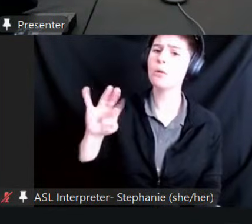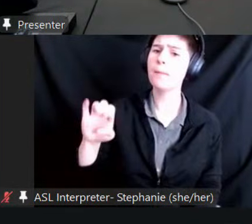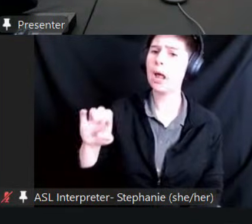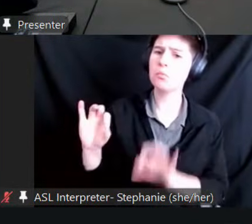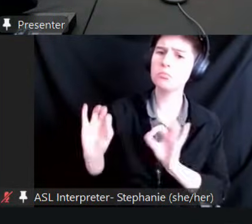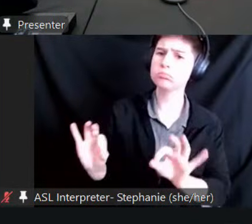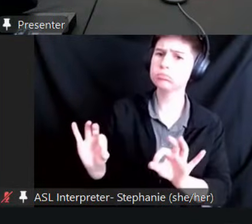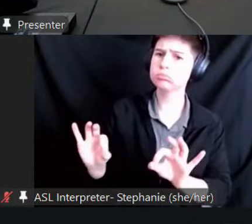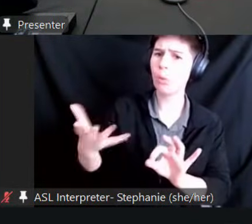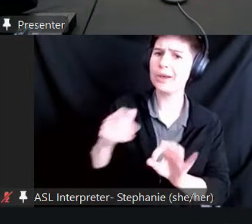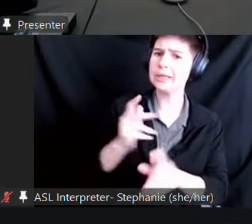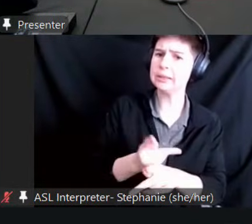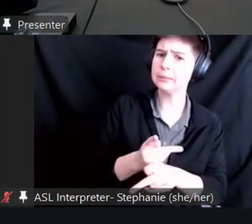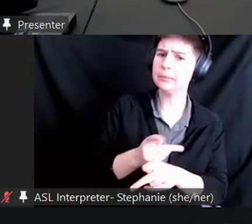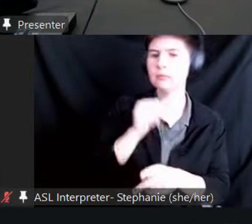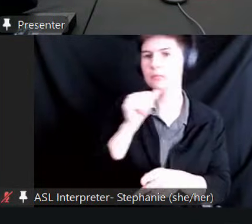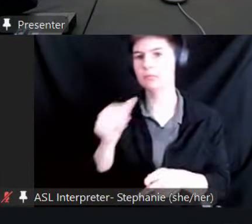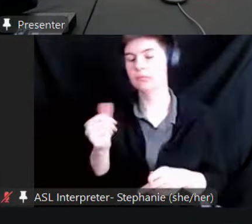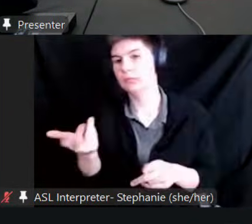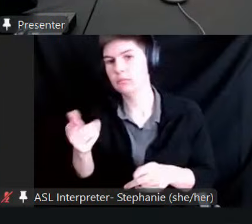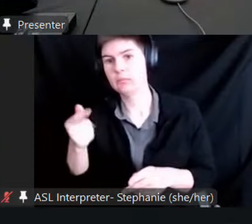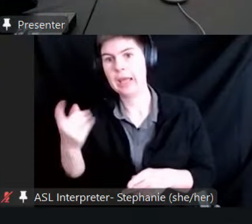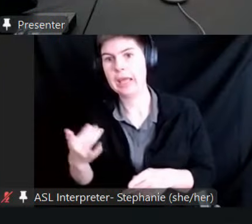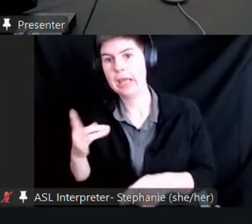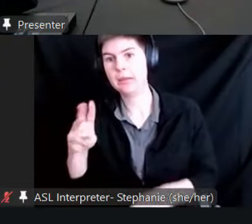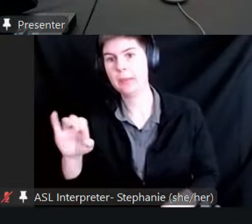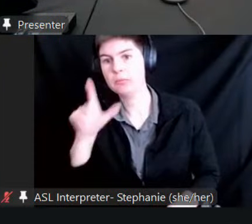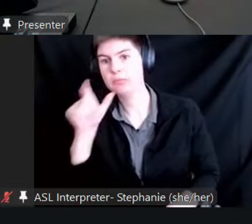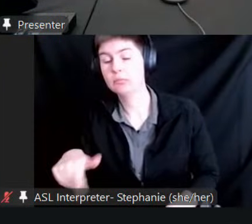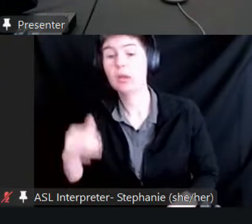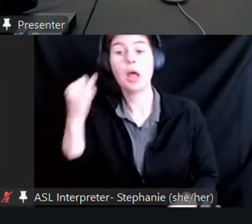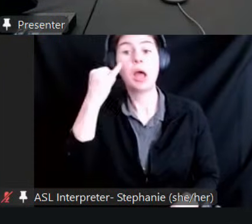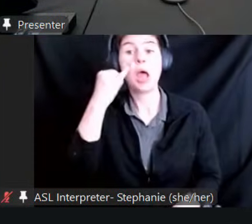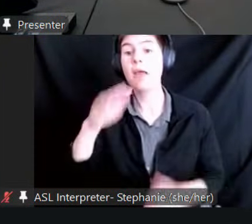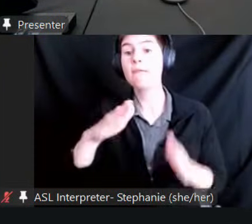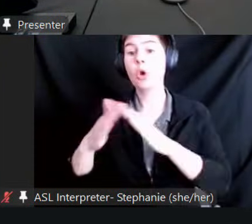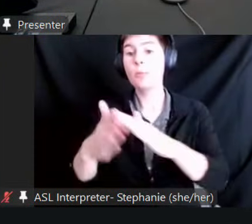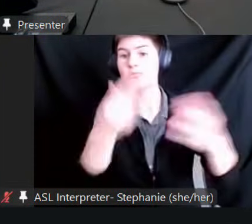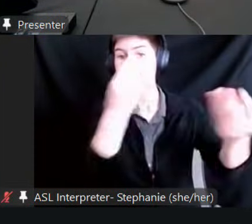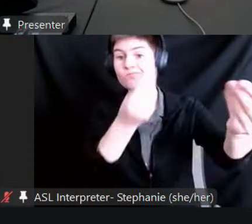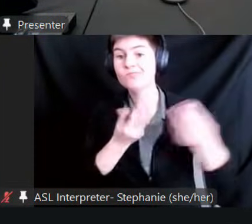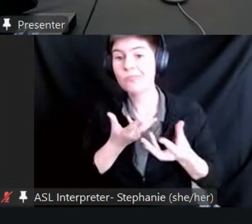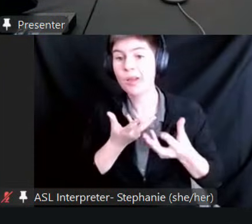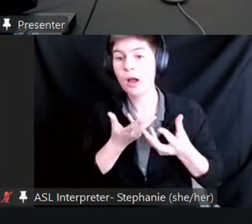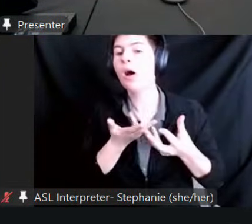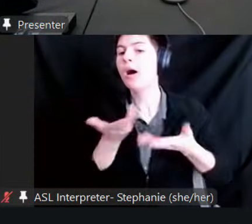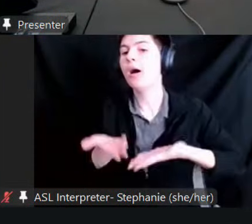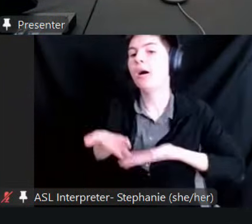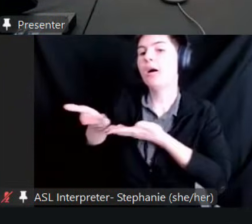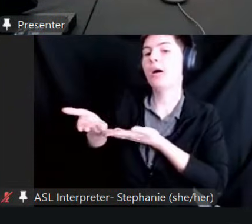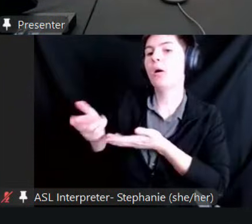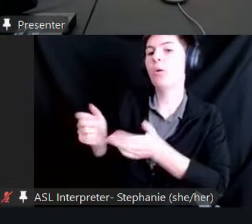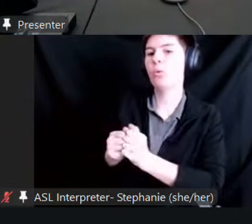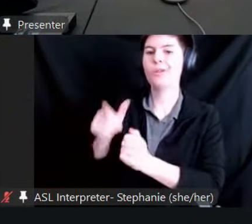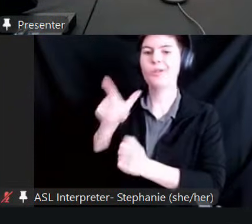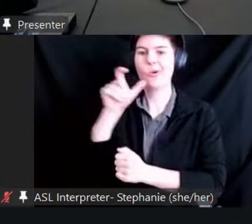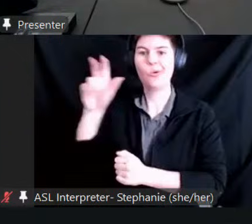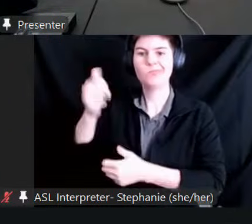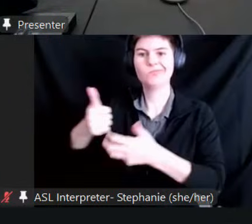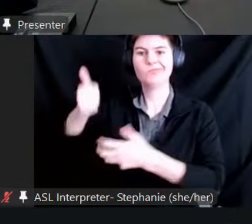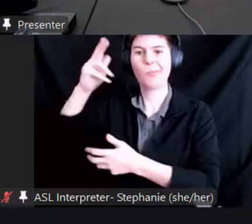when we have that community feedback and voice, that would also help give us, some more leverage with the elected officials that,